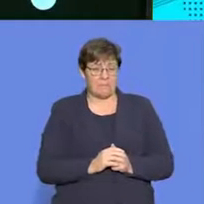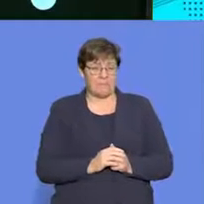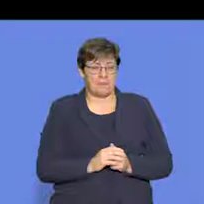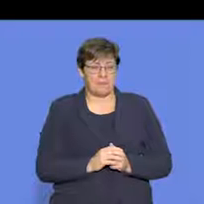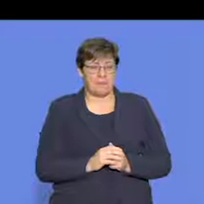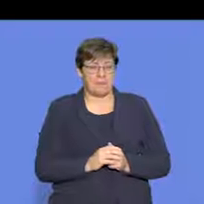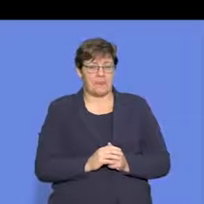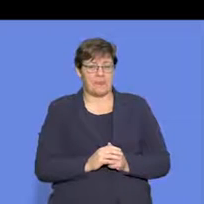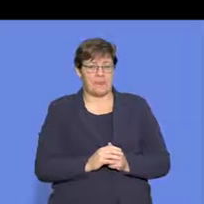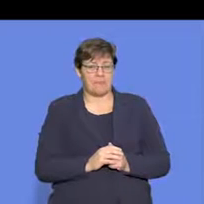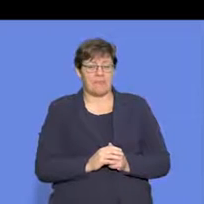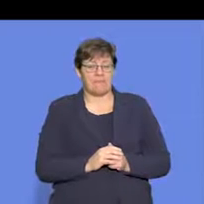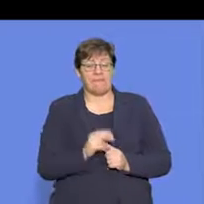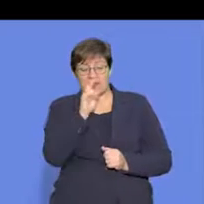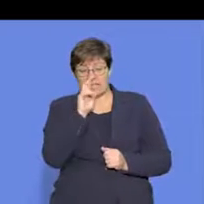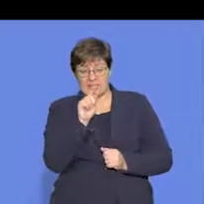So